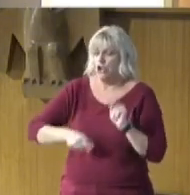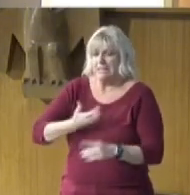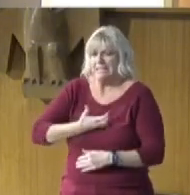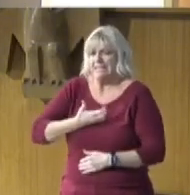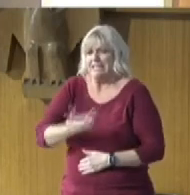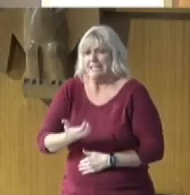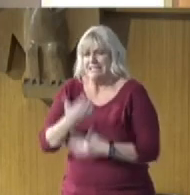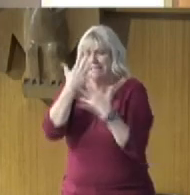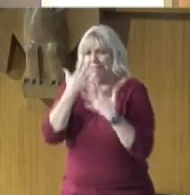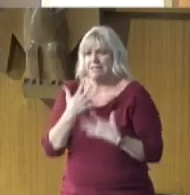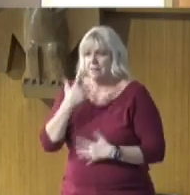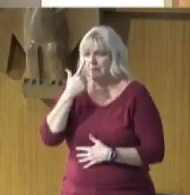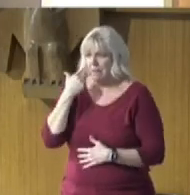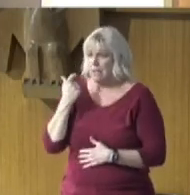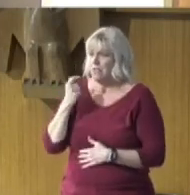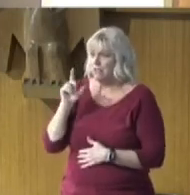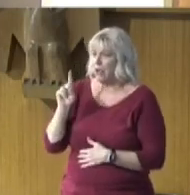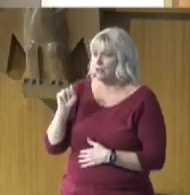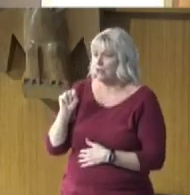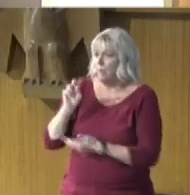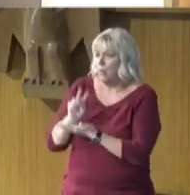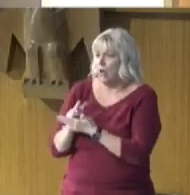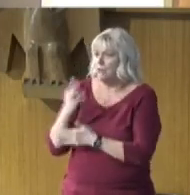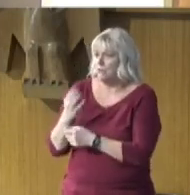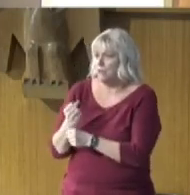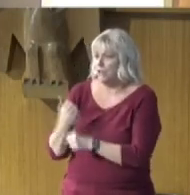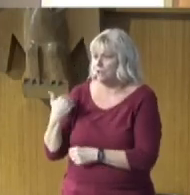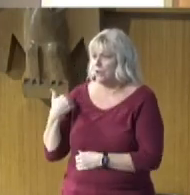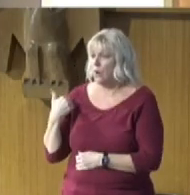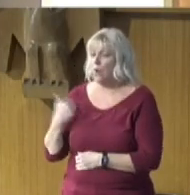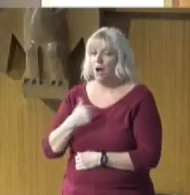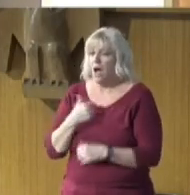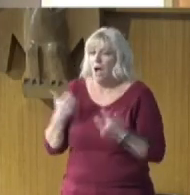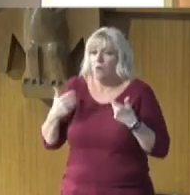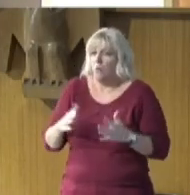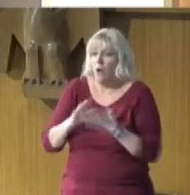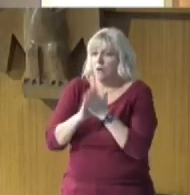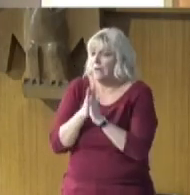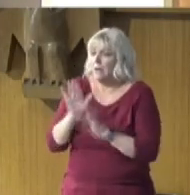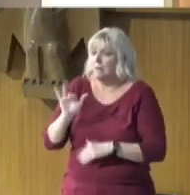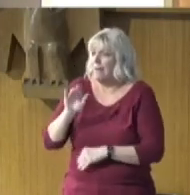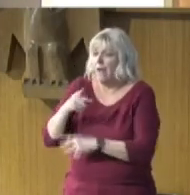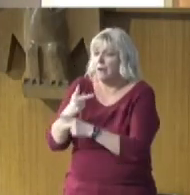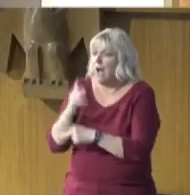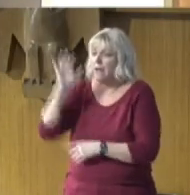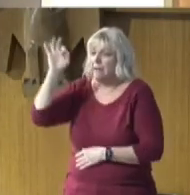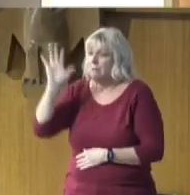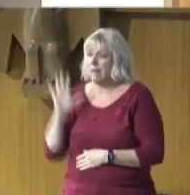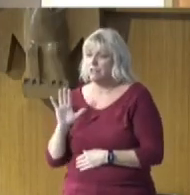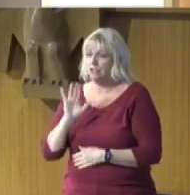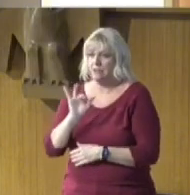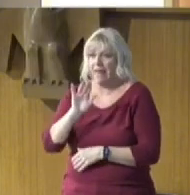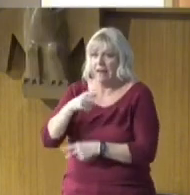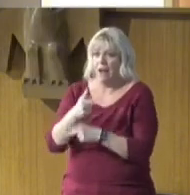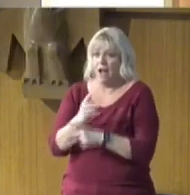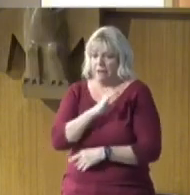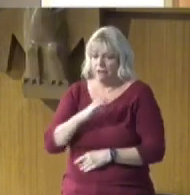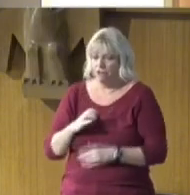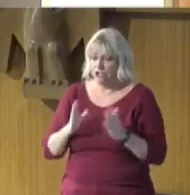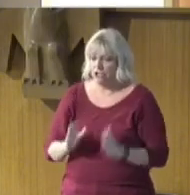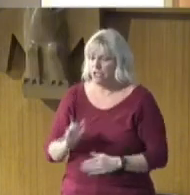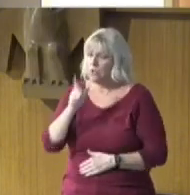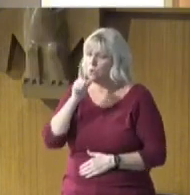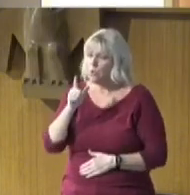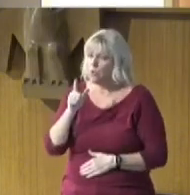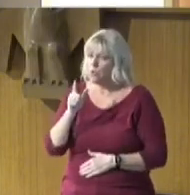they voted differently than me. I do not want to be a pastor or a Christian who only serves people who